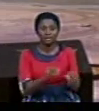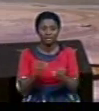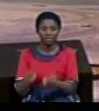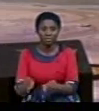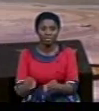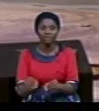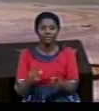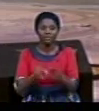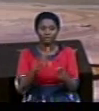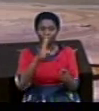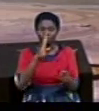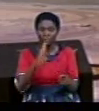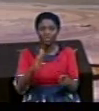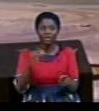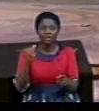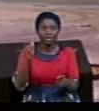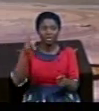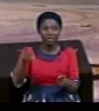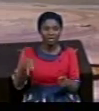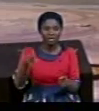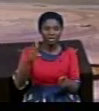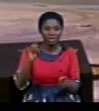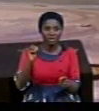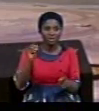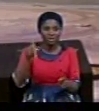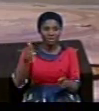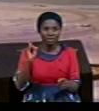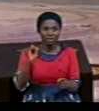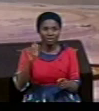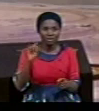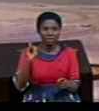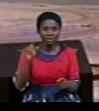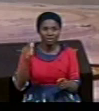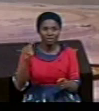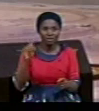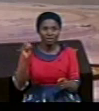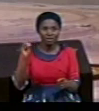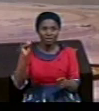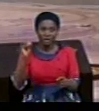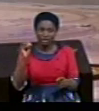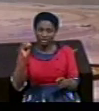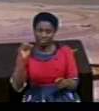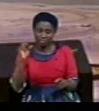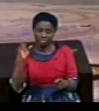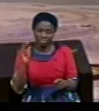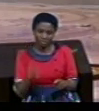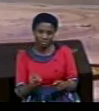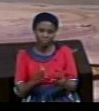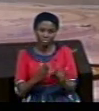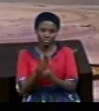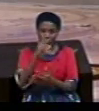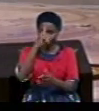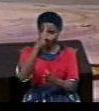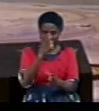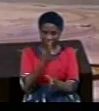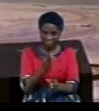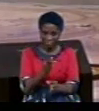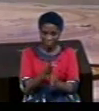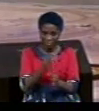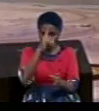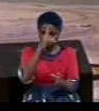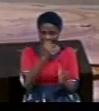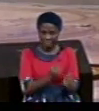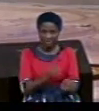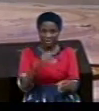faith in his blood to declare Israel righteousness but the remission removal cleansing